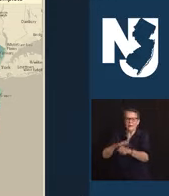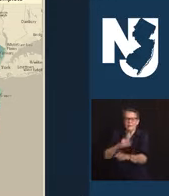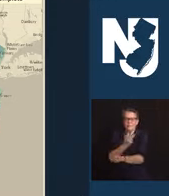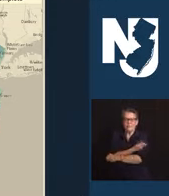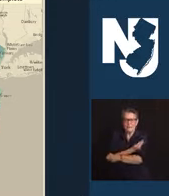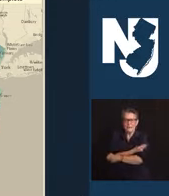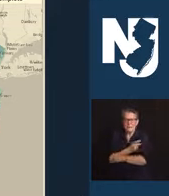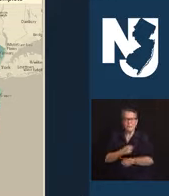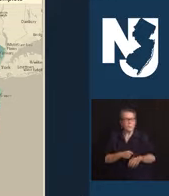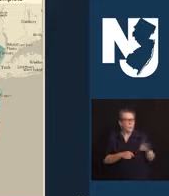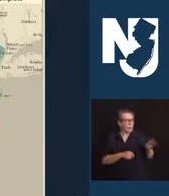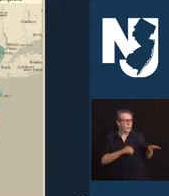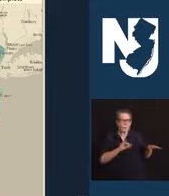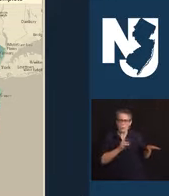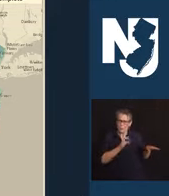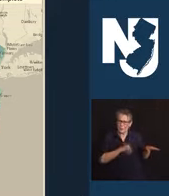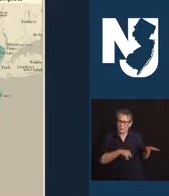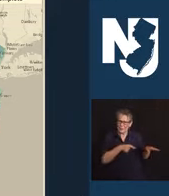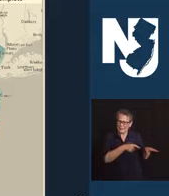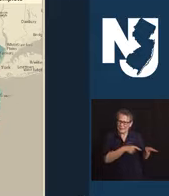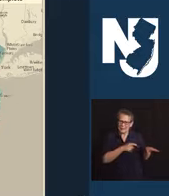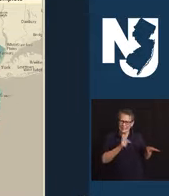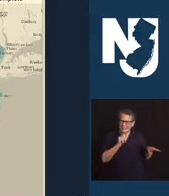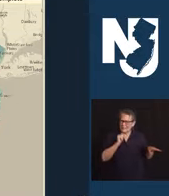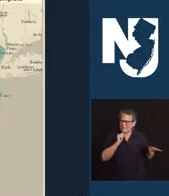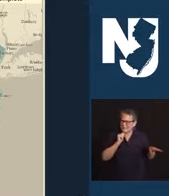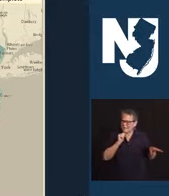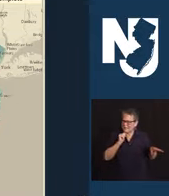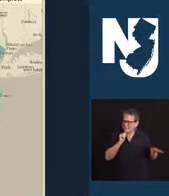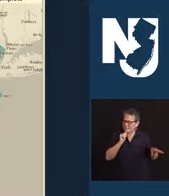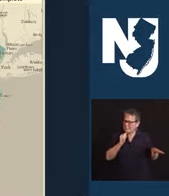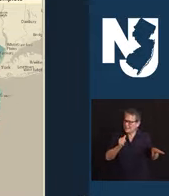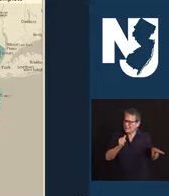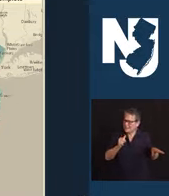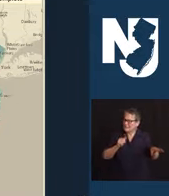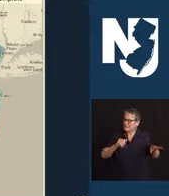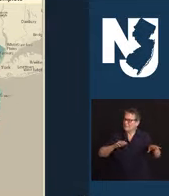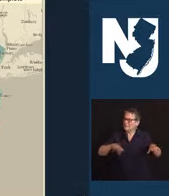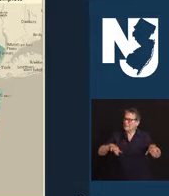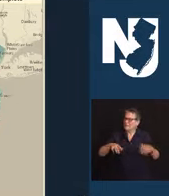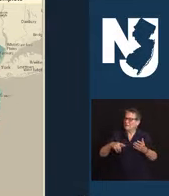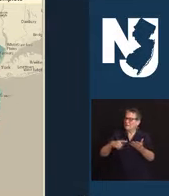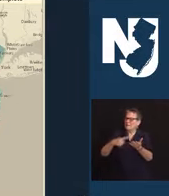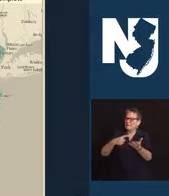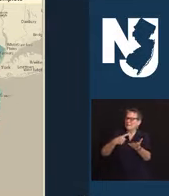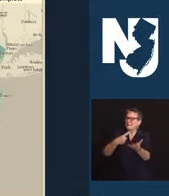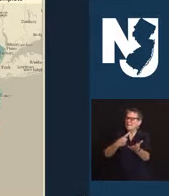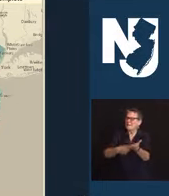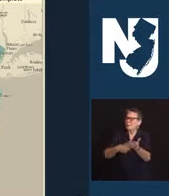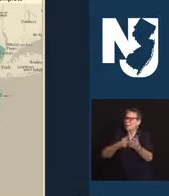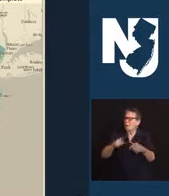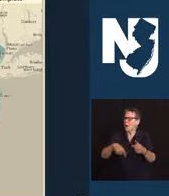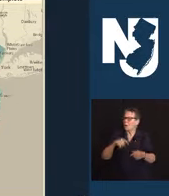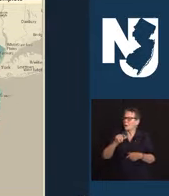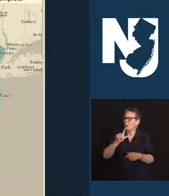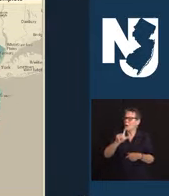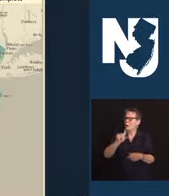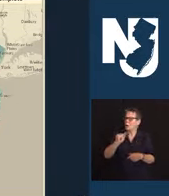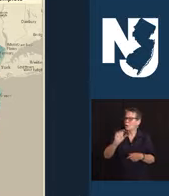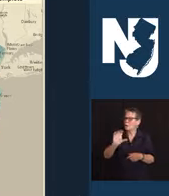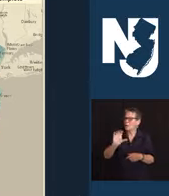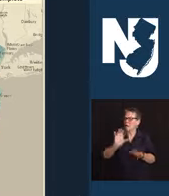not a discussion per se about long-term care, but I want to reiterate something that you and I said a couple of weeks